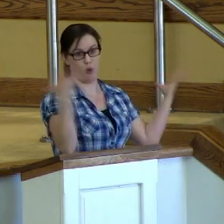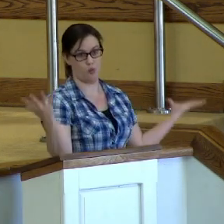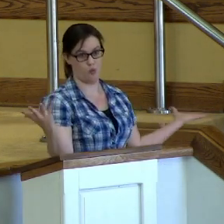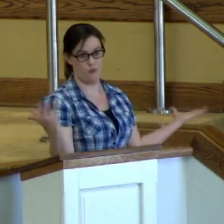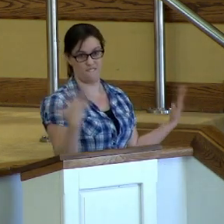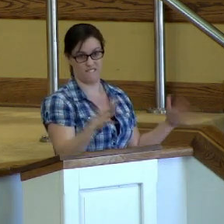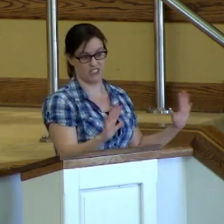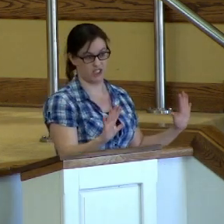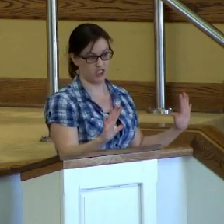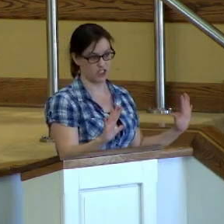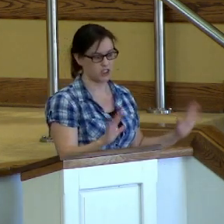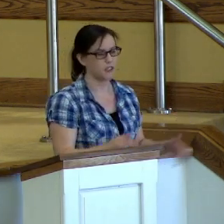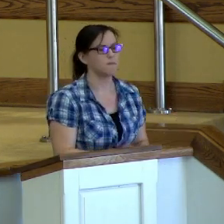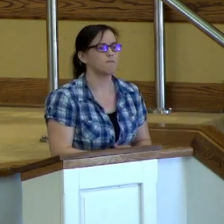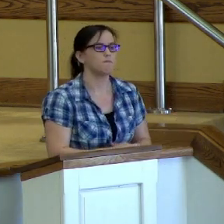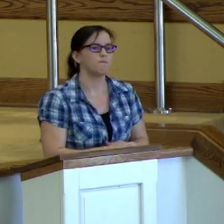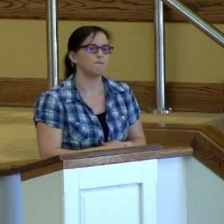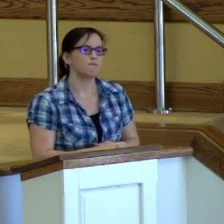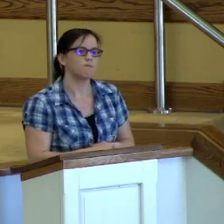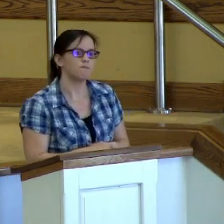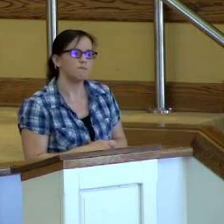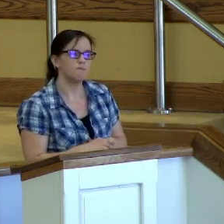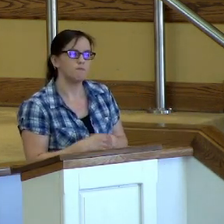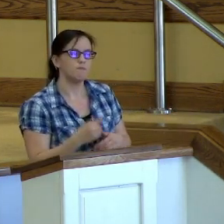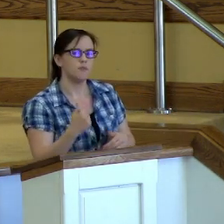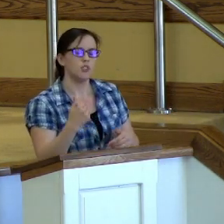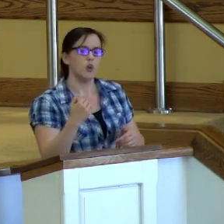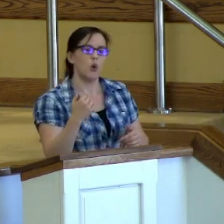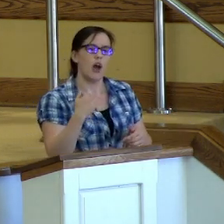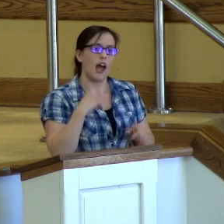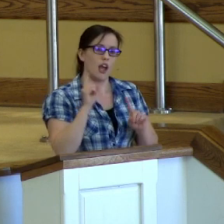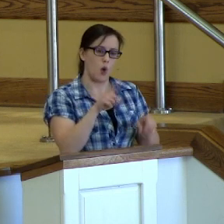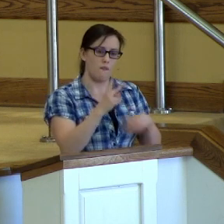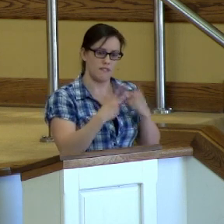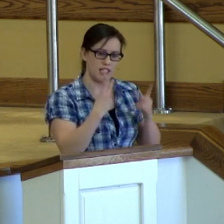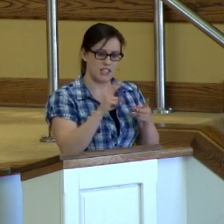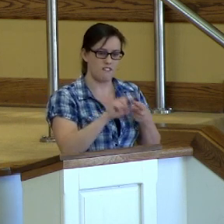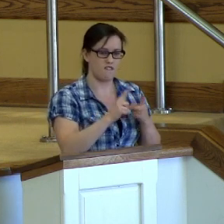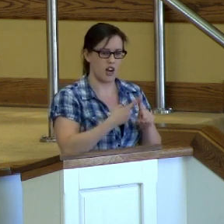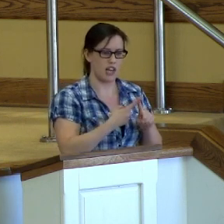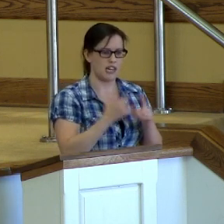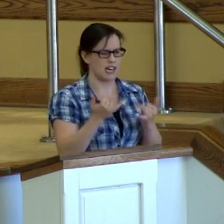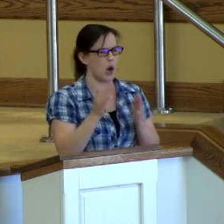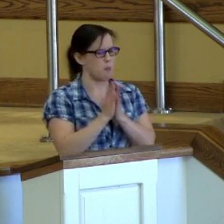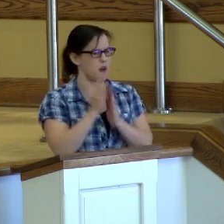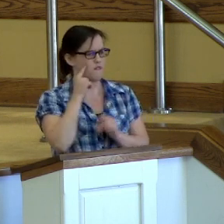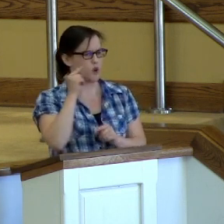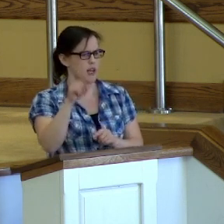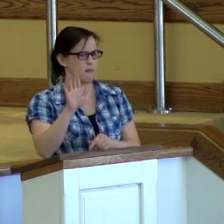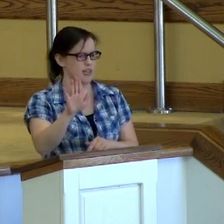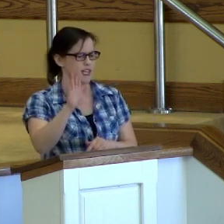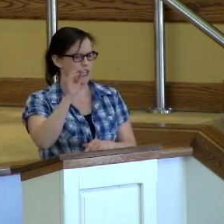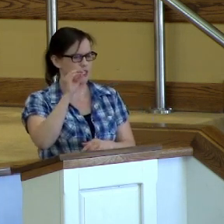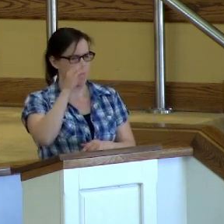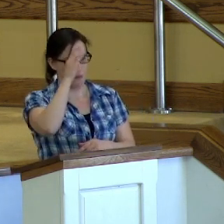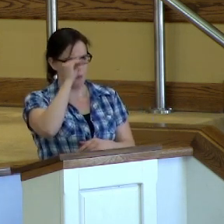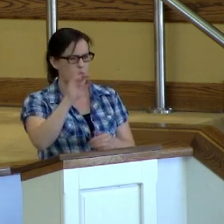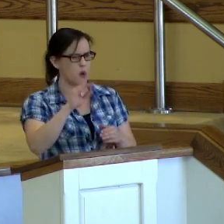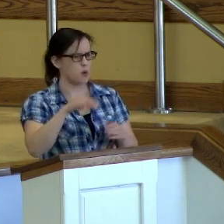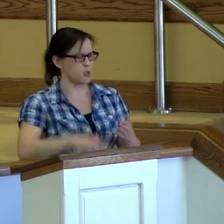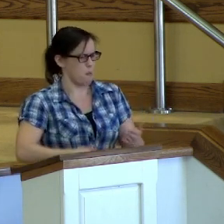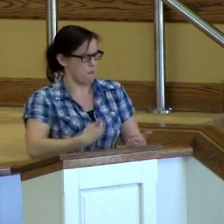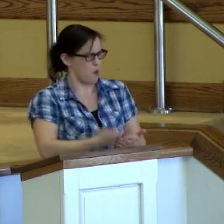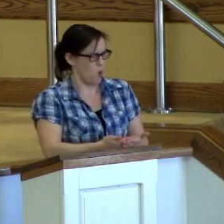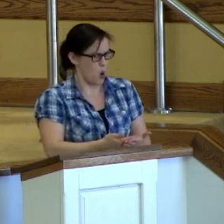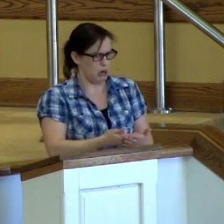their Sunday, Phil Friend. And you pray for him. He's had a, their little boy was born like June 10th, first part